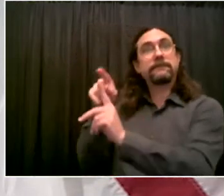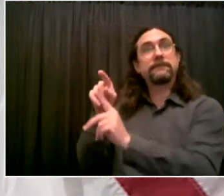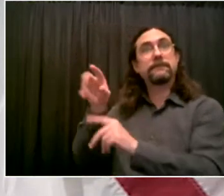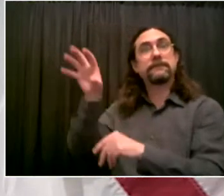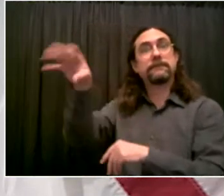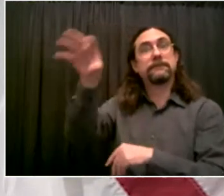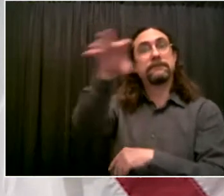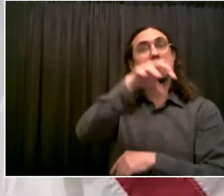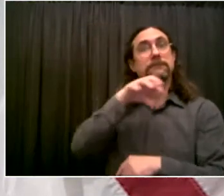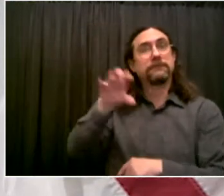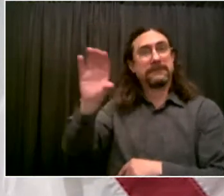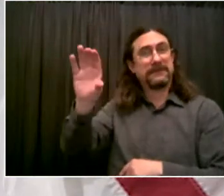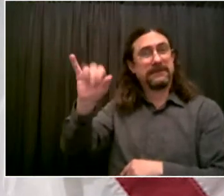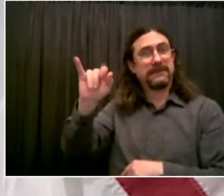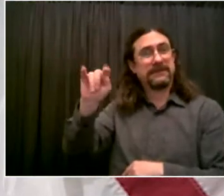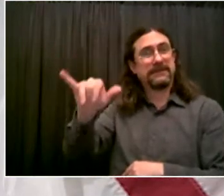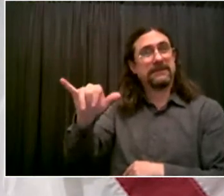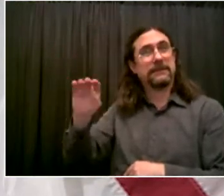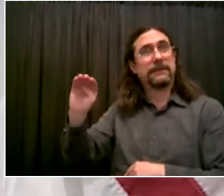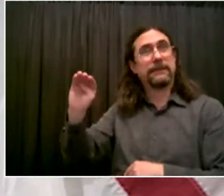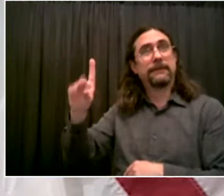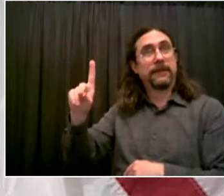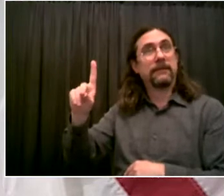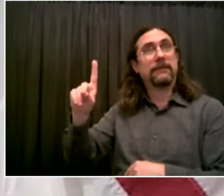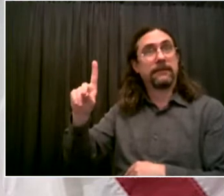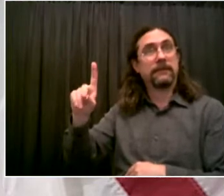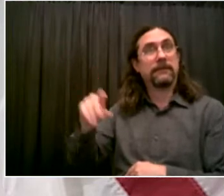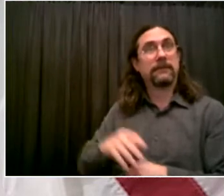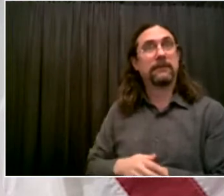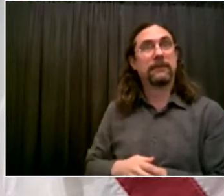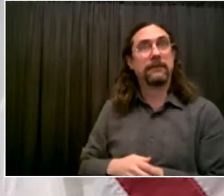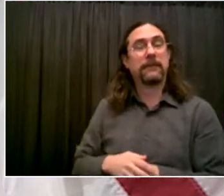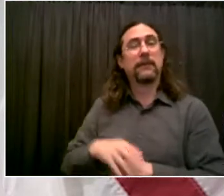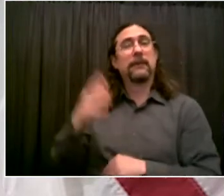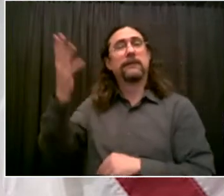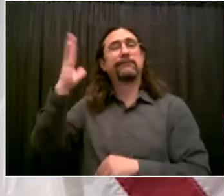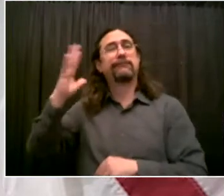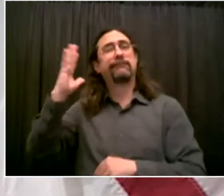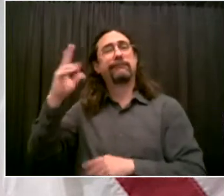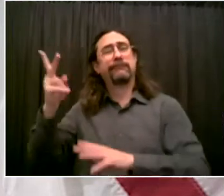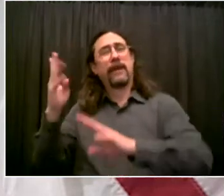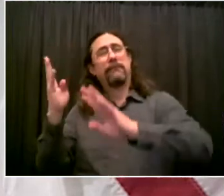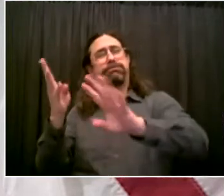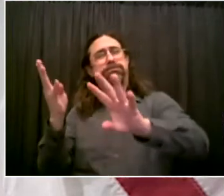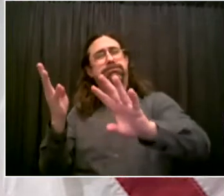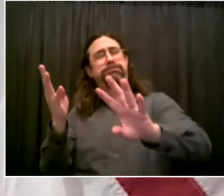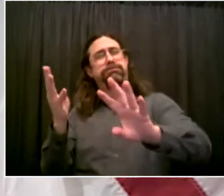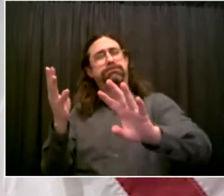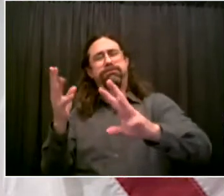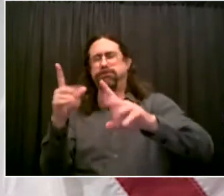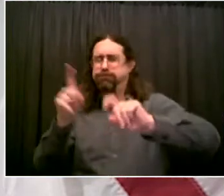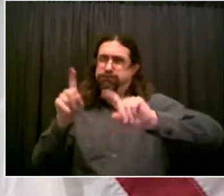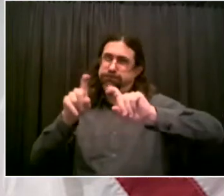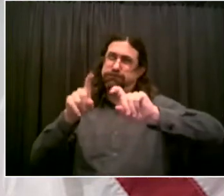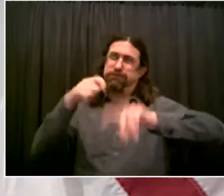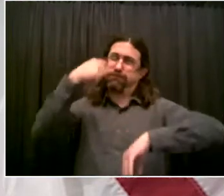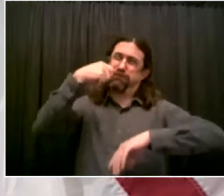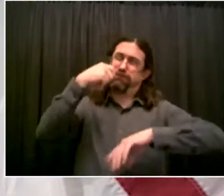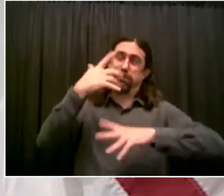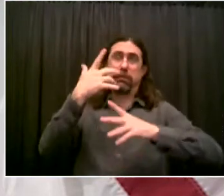wanted to see if that presents any new challenges in kind of placing a benchmark on where we are in the pandemic, figuring